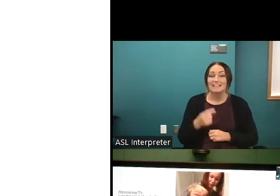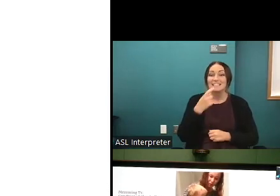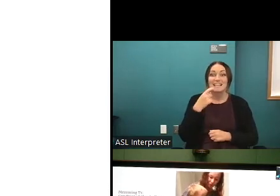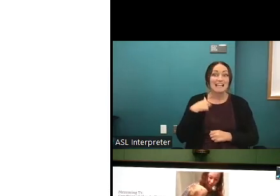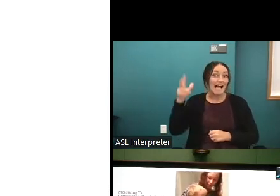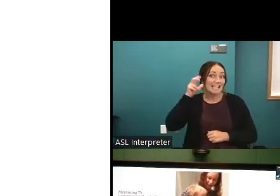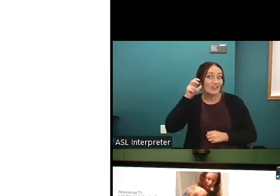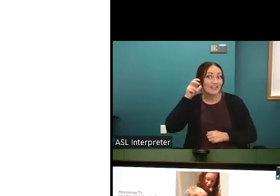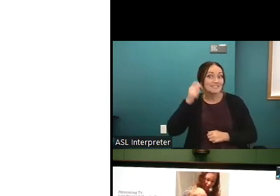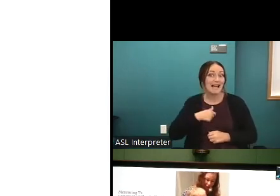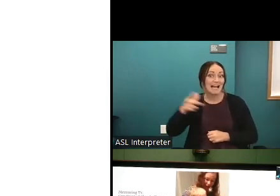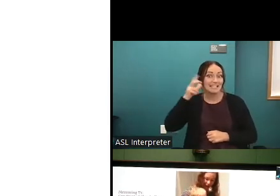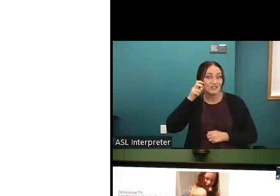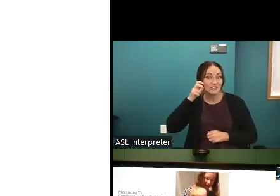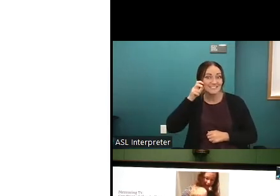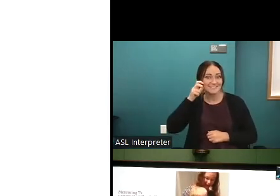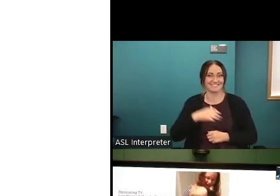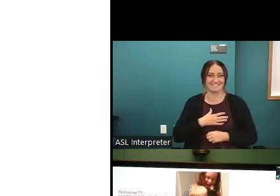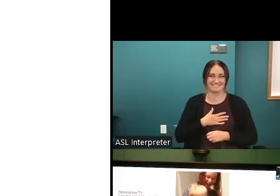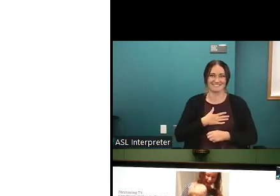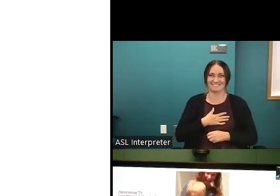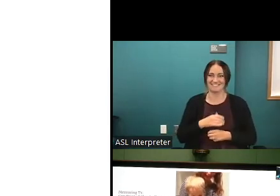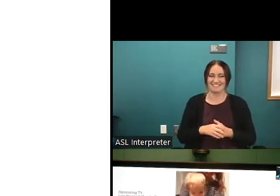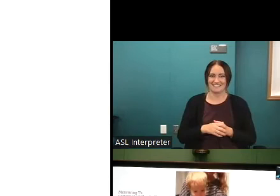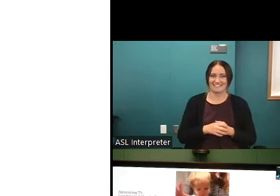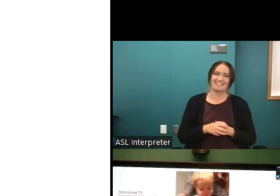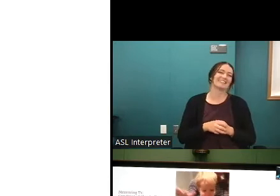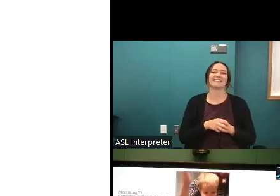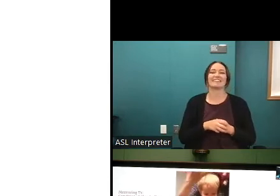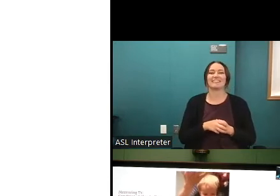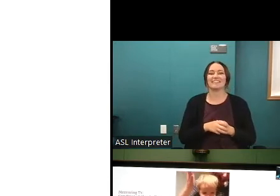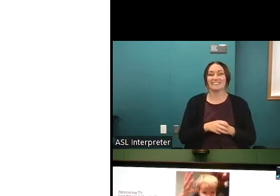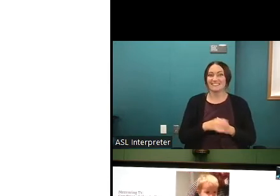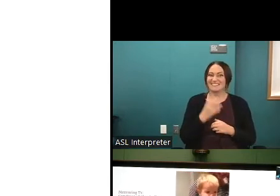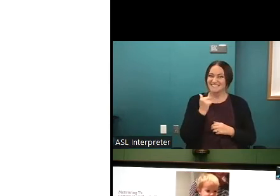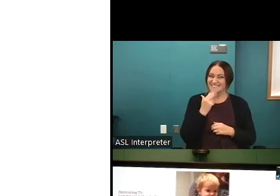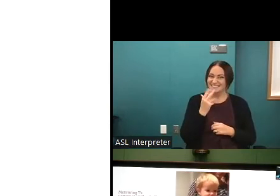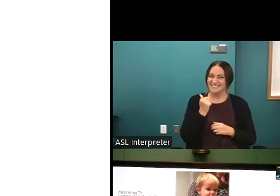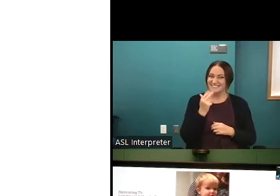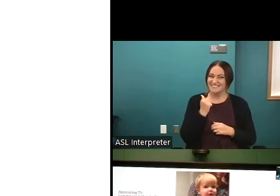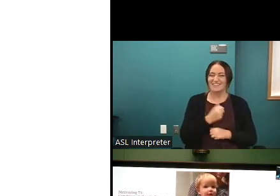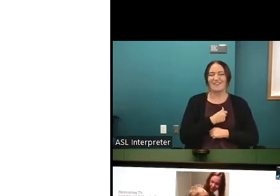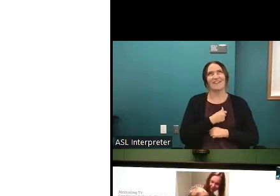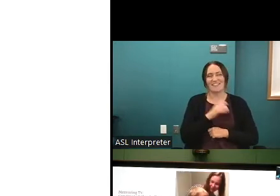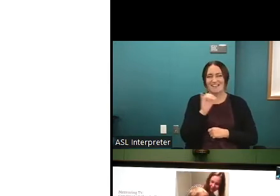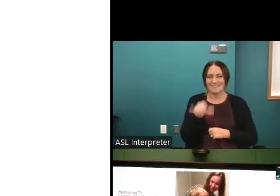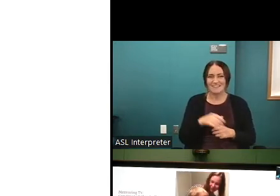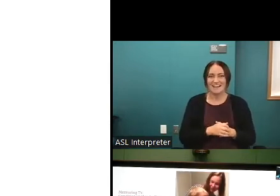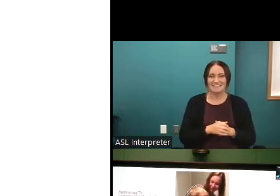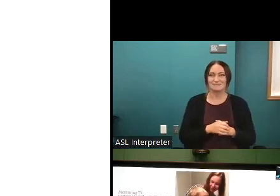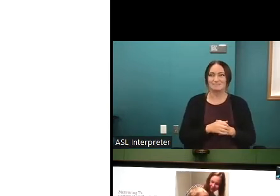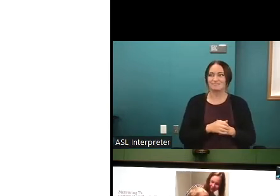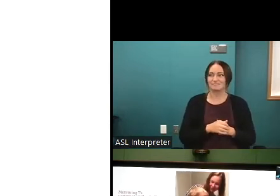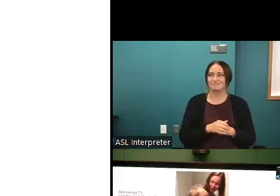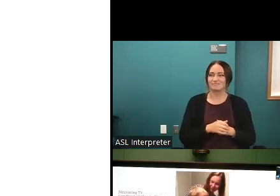hear it. And then he goes the bowing. Isn't that so? I love that so much. But that's,